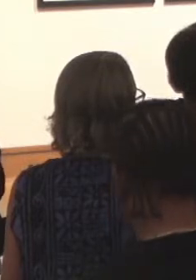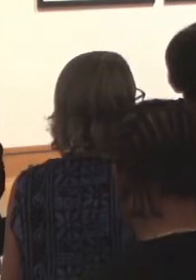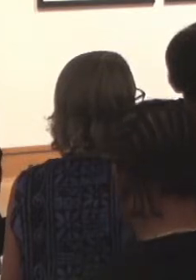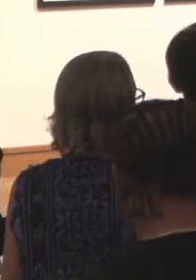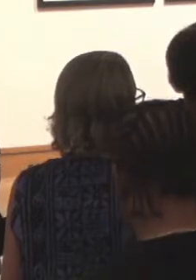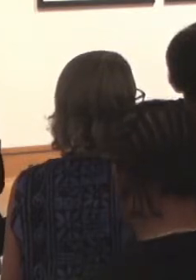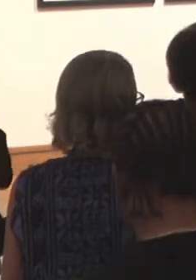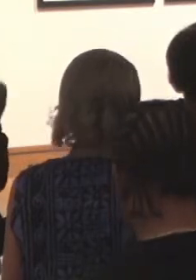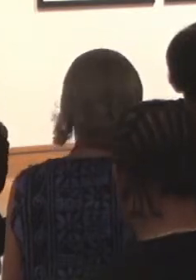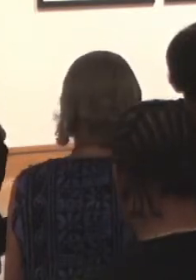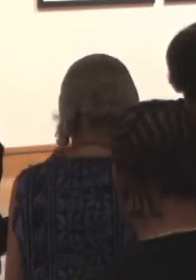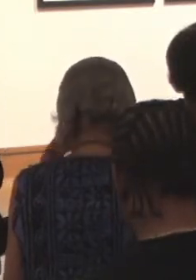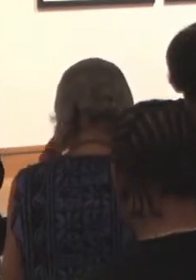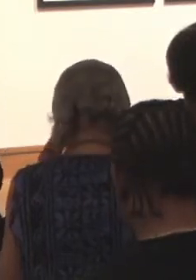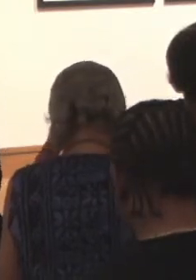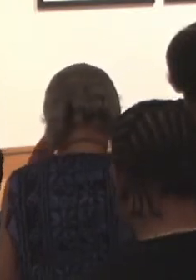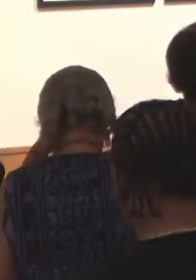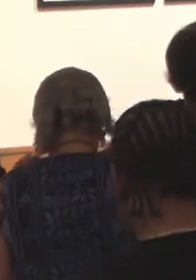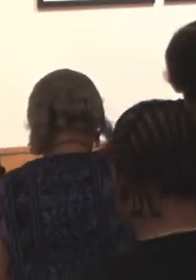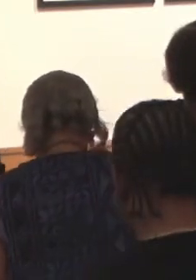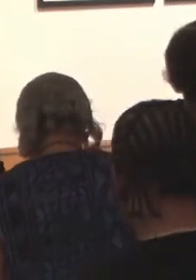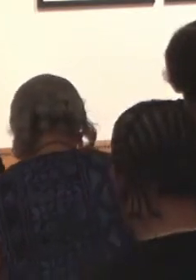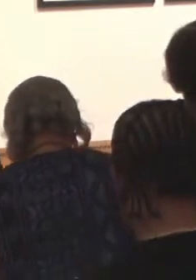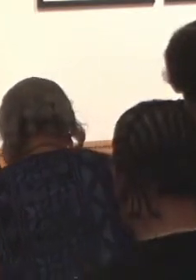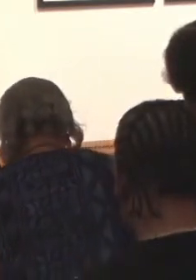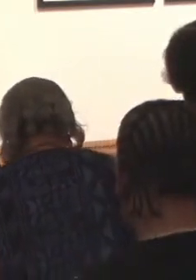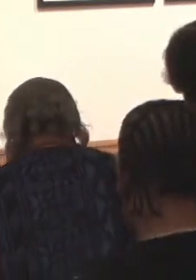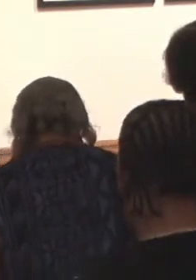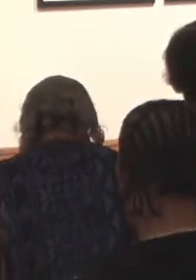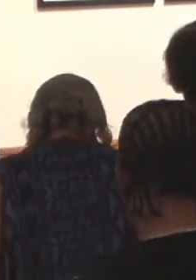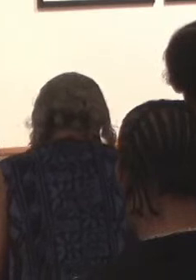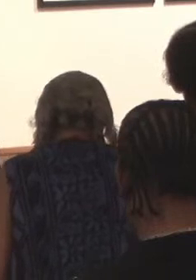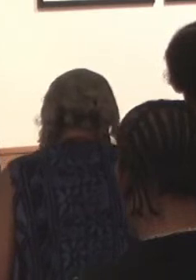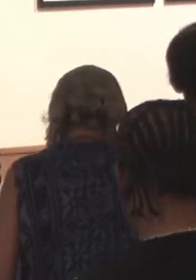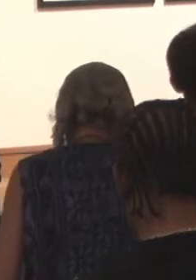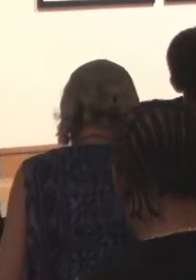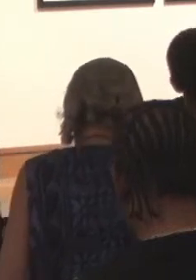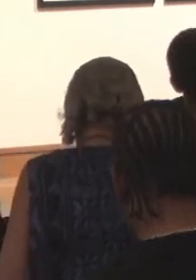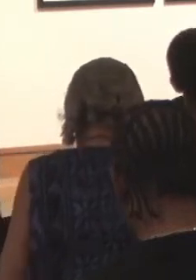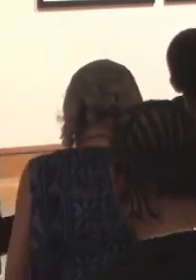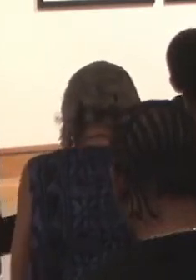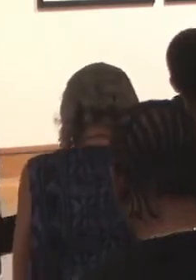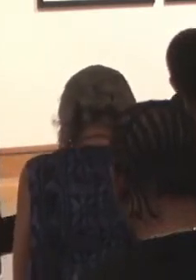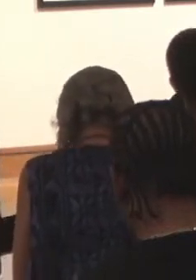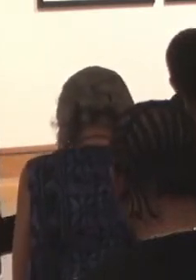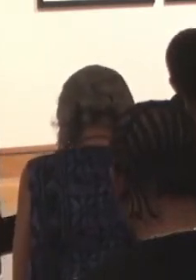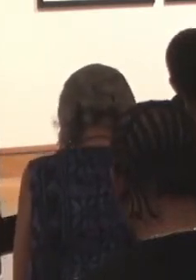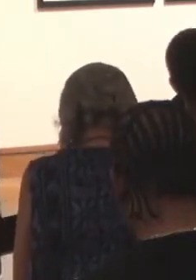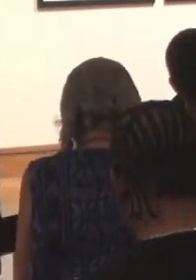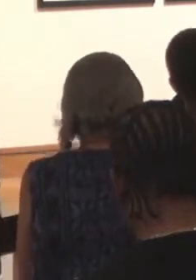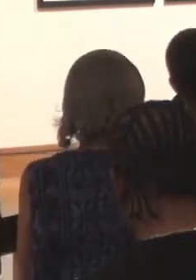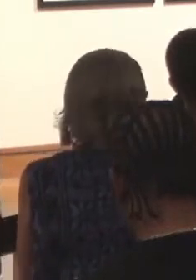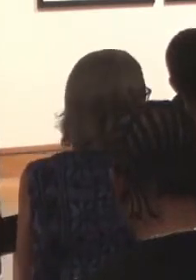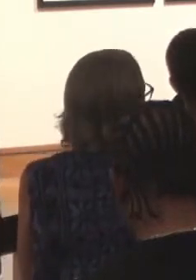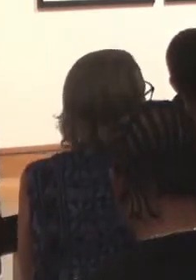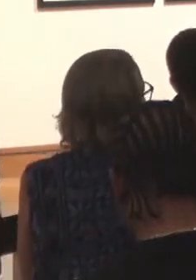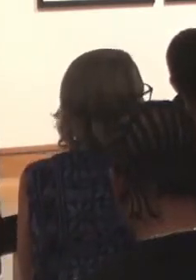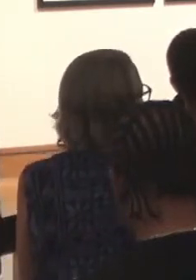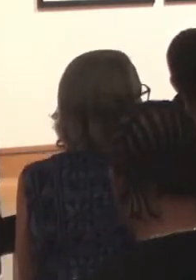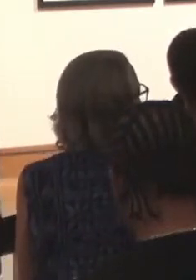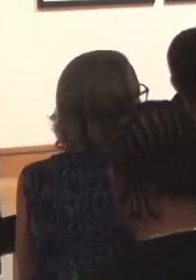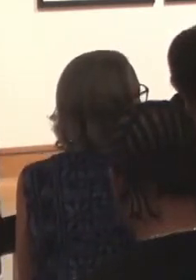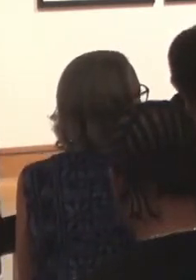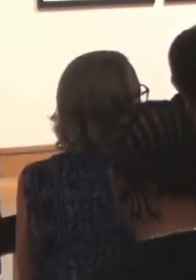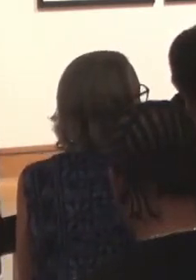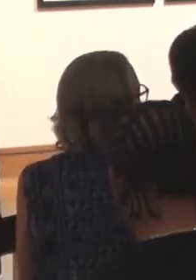part of it is that close physicality that you have. Like if you look at installation shots of that, like they're on the treadmill,